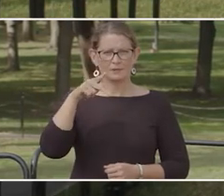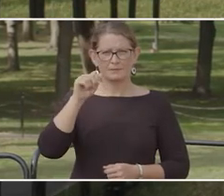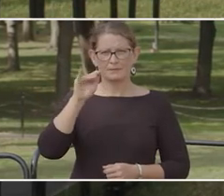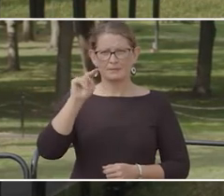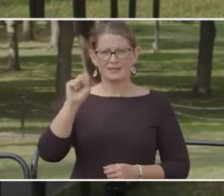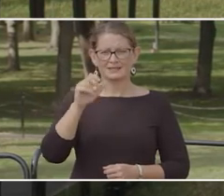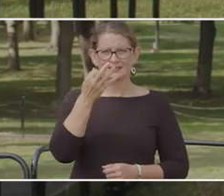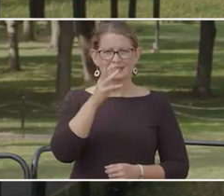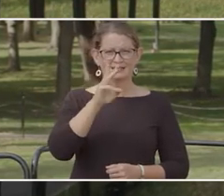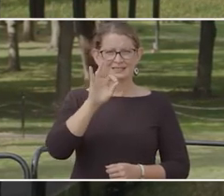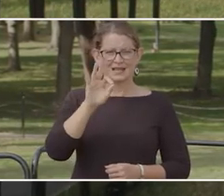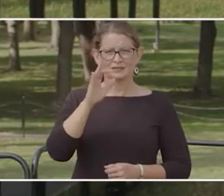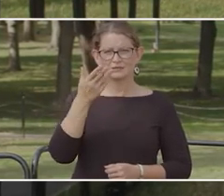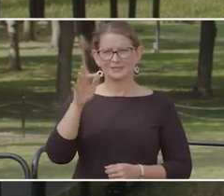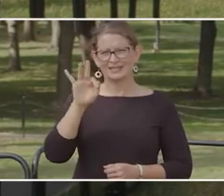1969 to